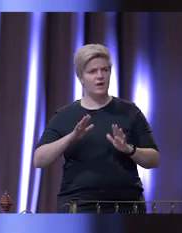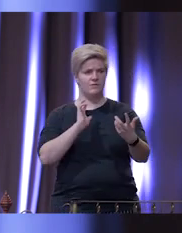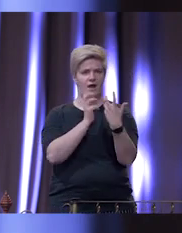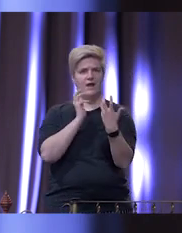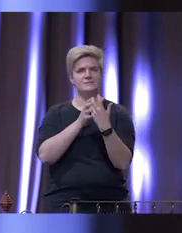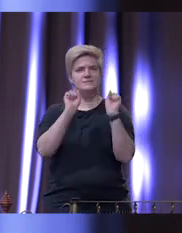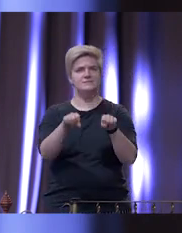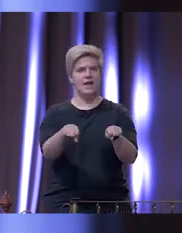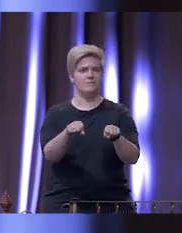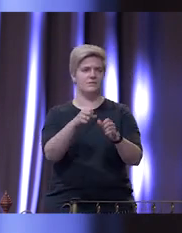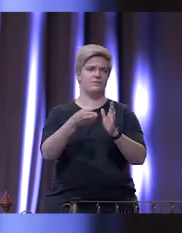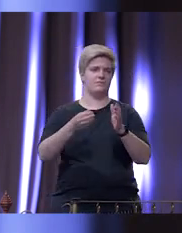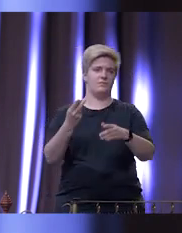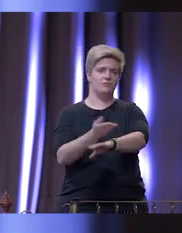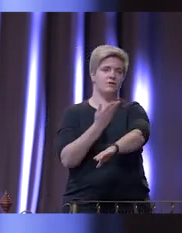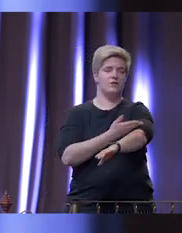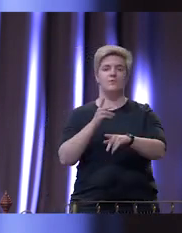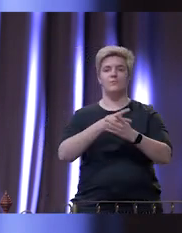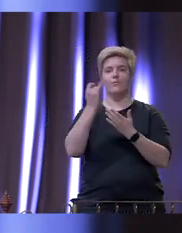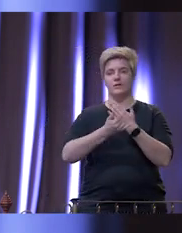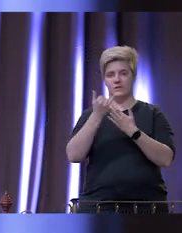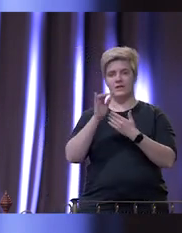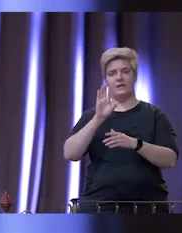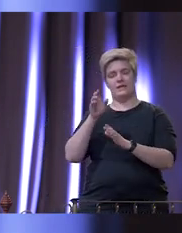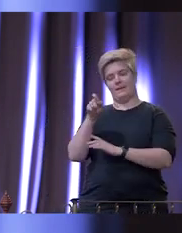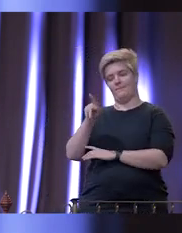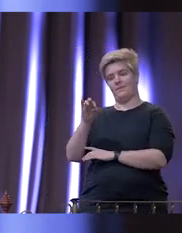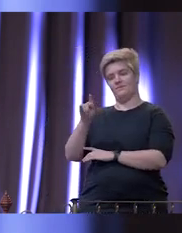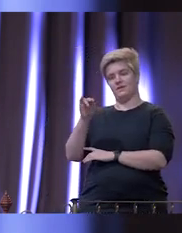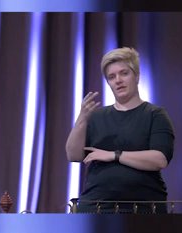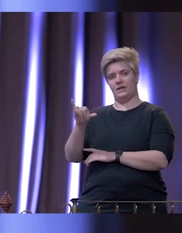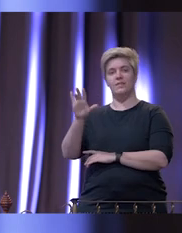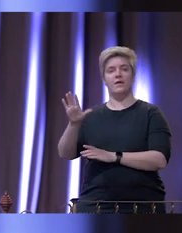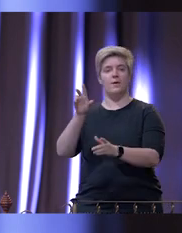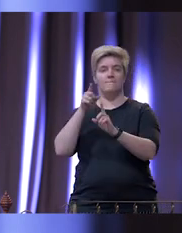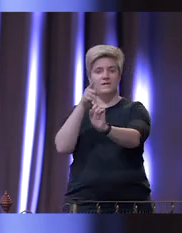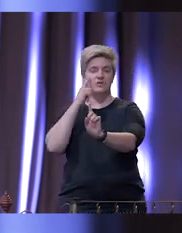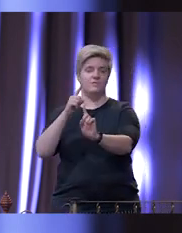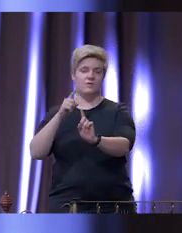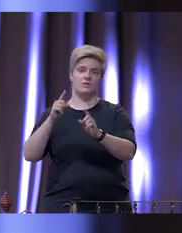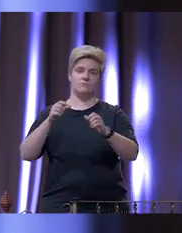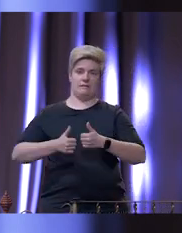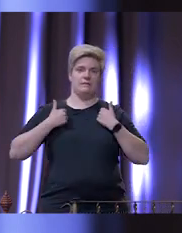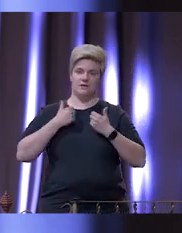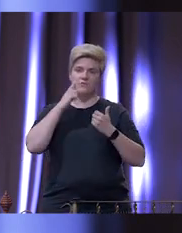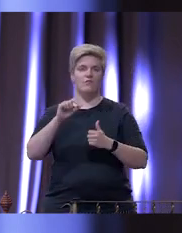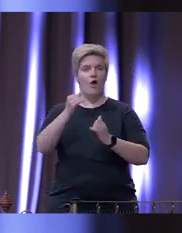this incredible adaptive reuse project, and about Epiphany's mission to exist for the good of